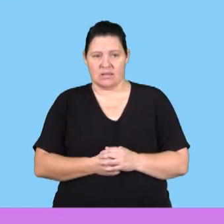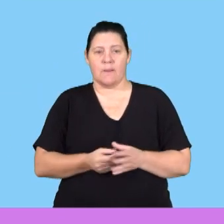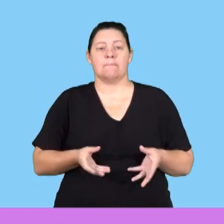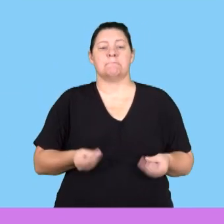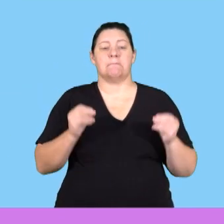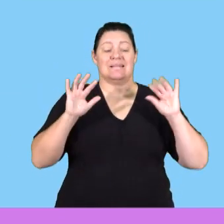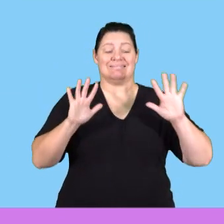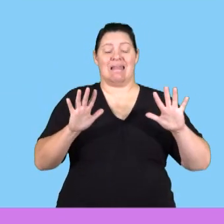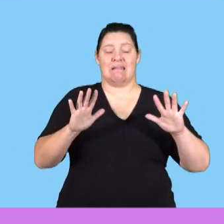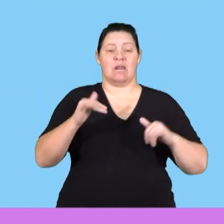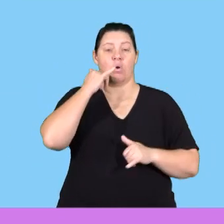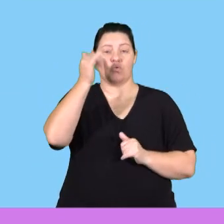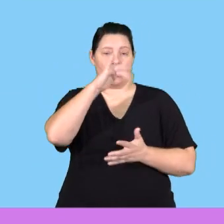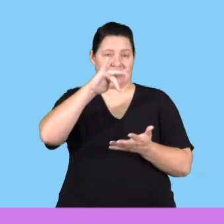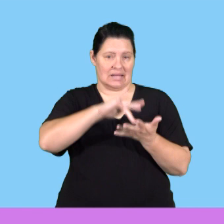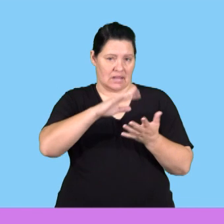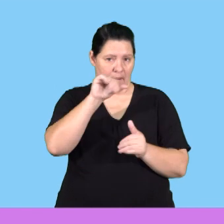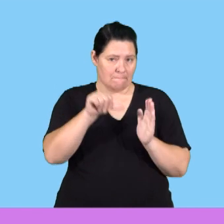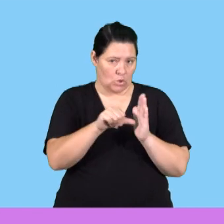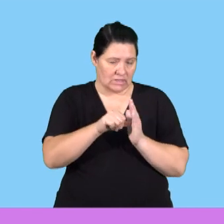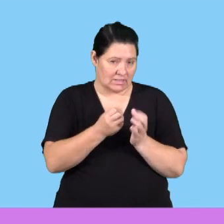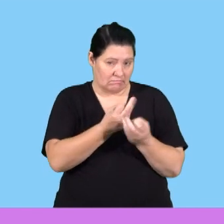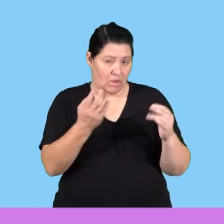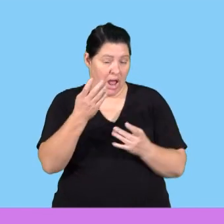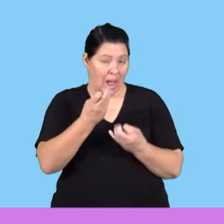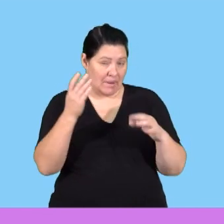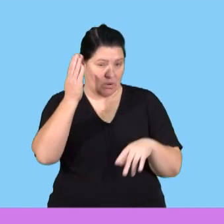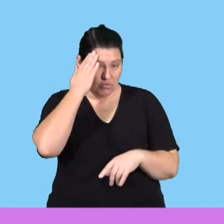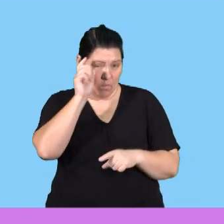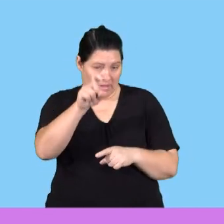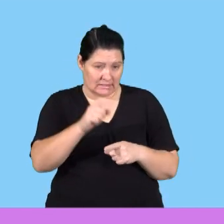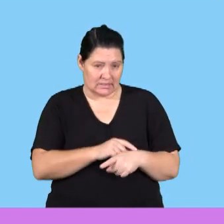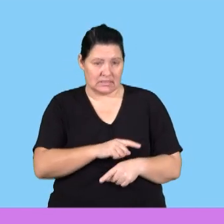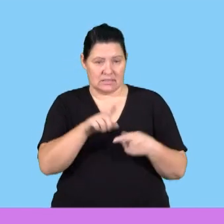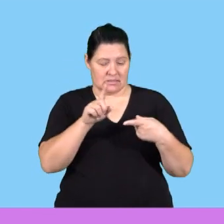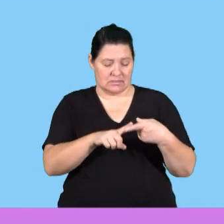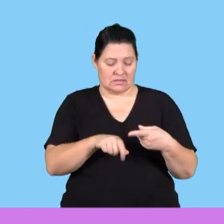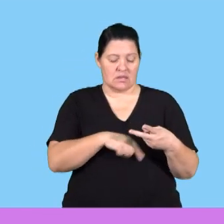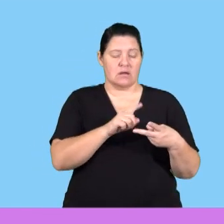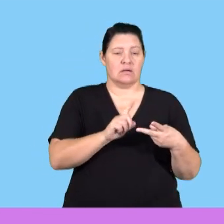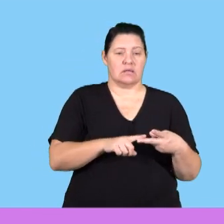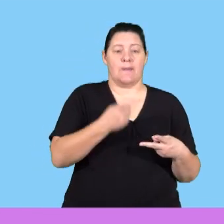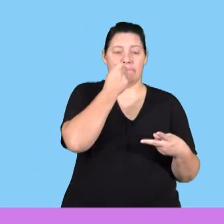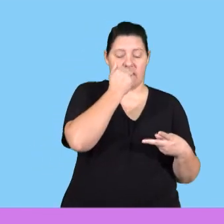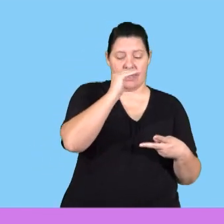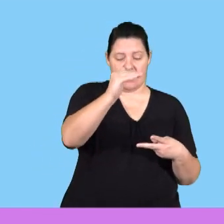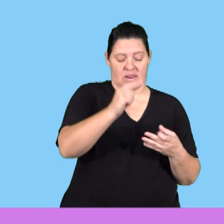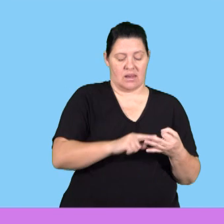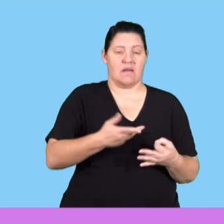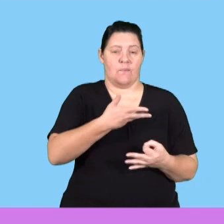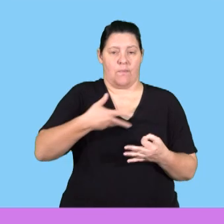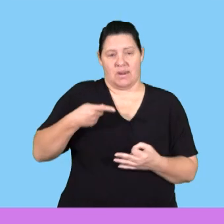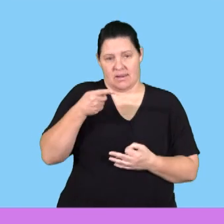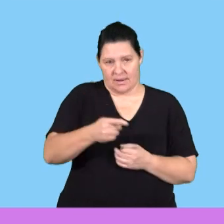and that gives us 10 call centers. So that's important to know how many call centers we are working with. Then we also indicated our